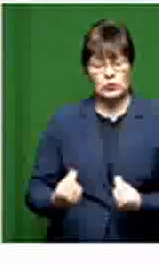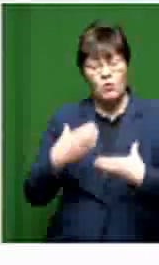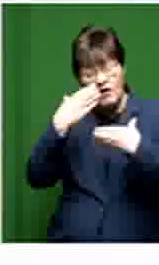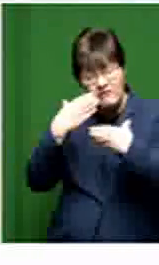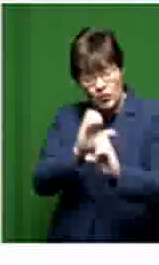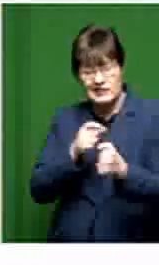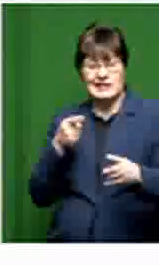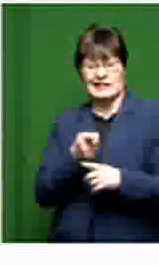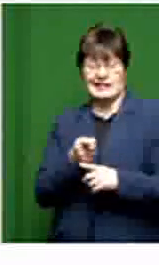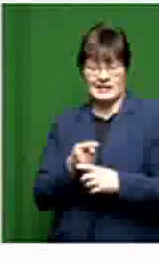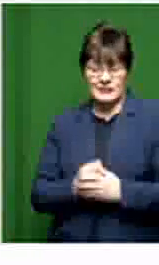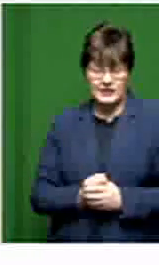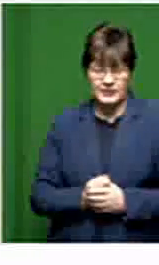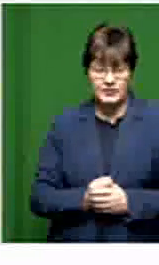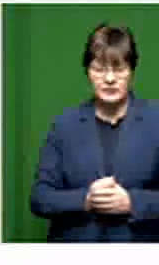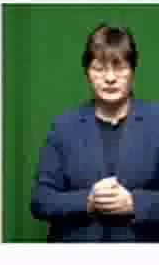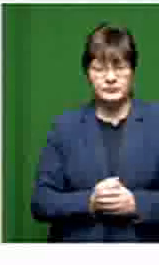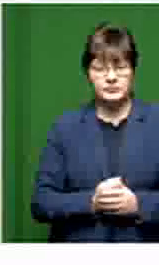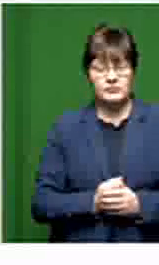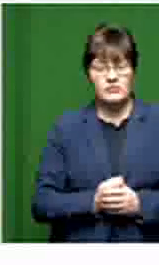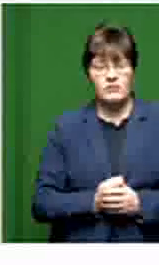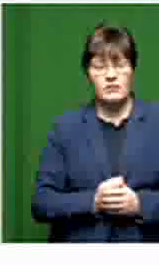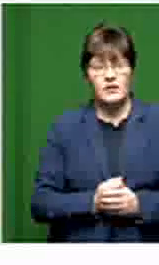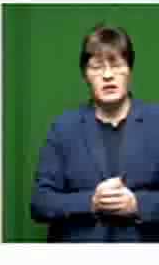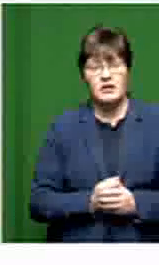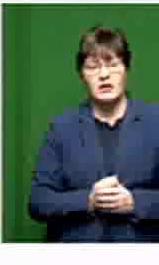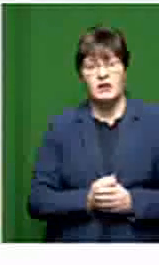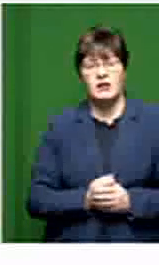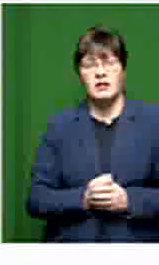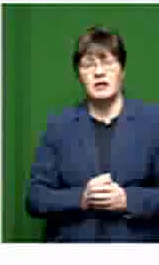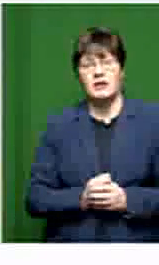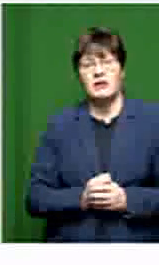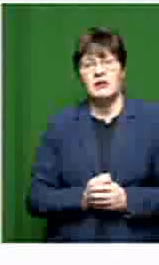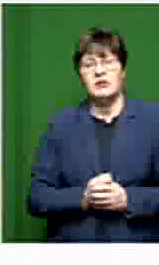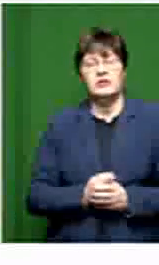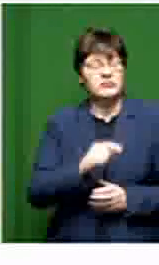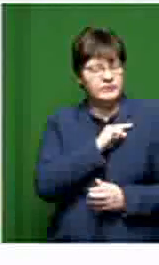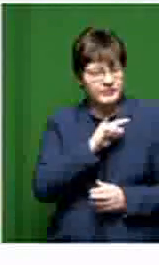focused around that, to ensure that our